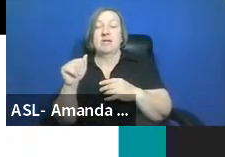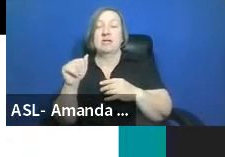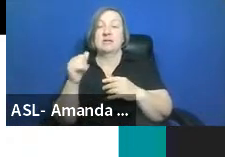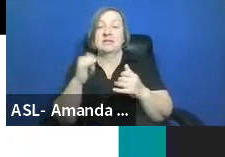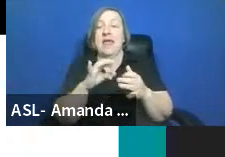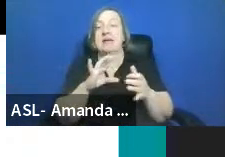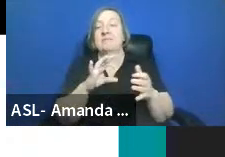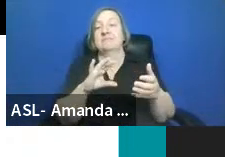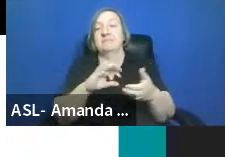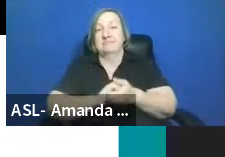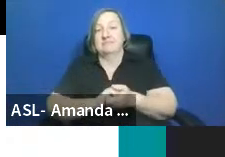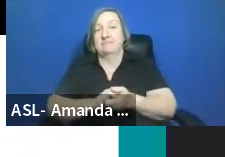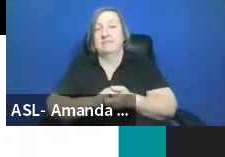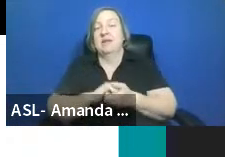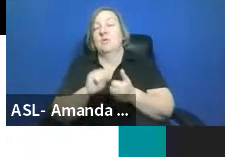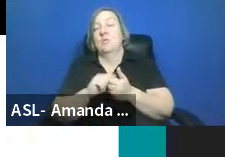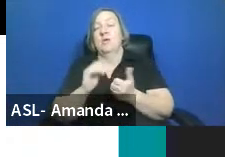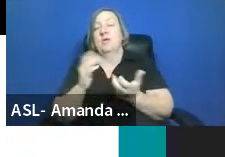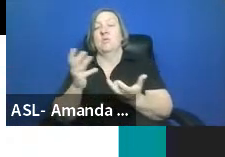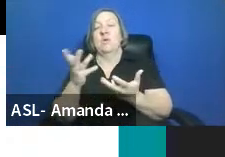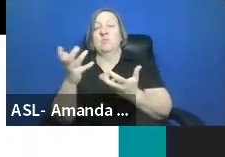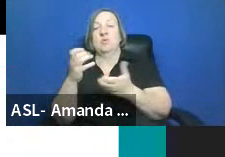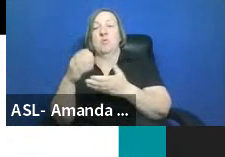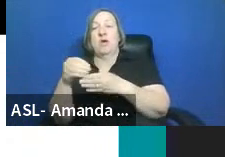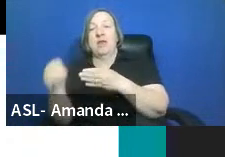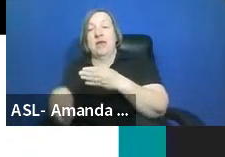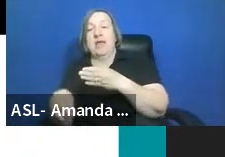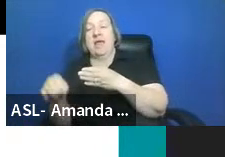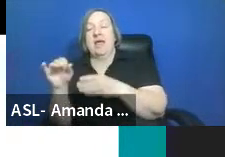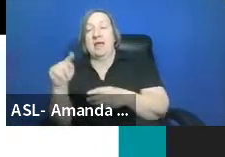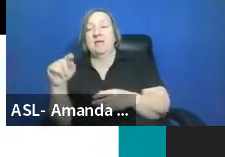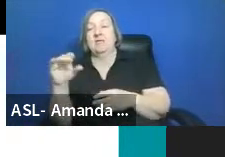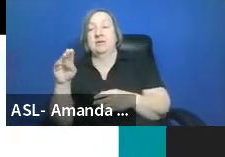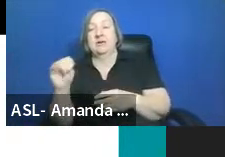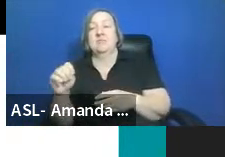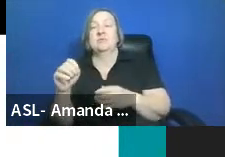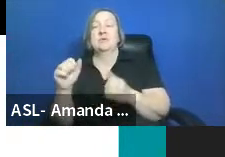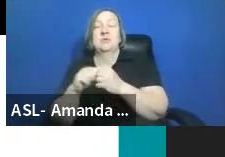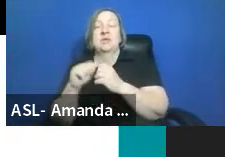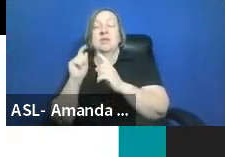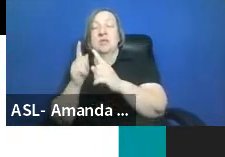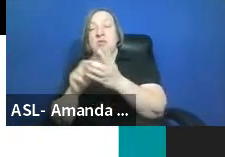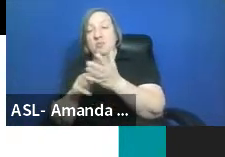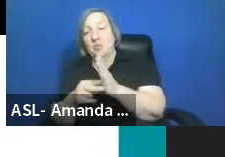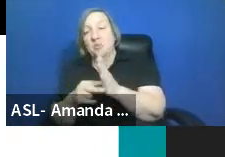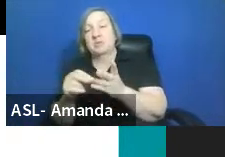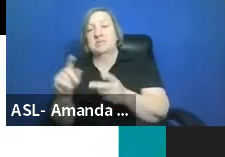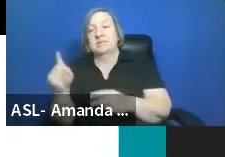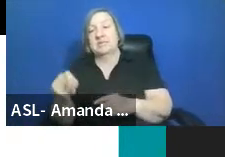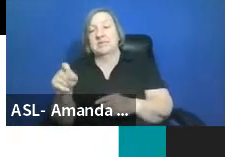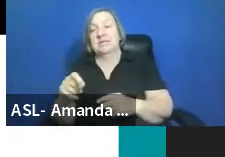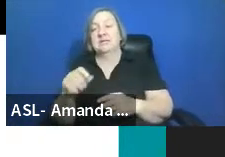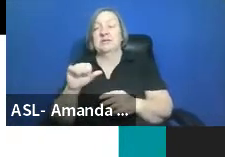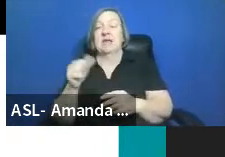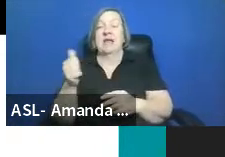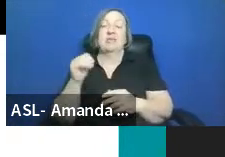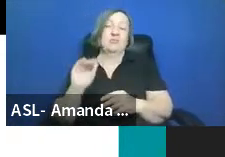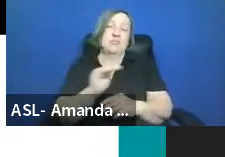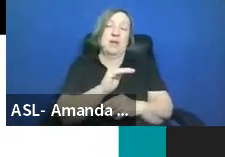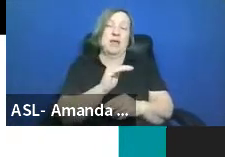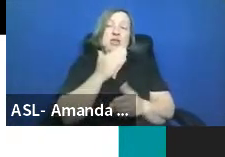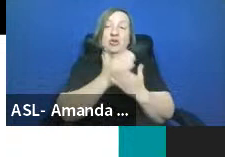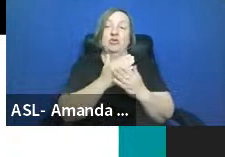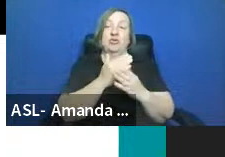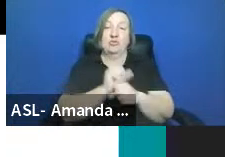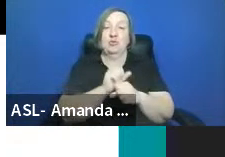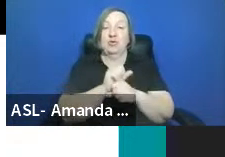the desired outcomes, which is threaded with the purpose and need. So this is just another reminder of the good work that this group has